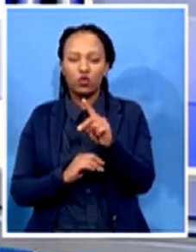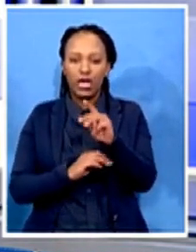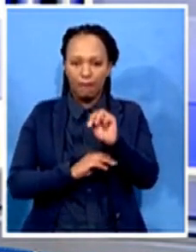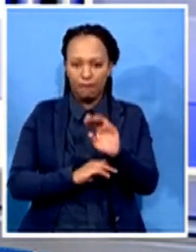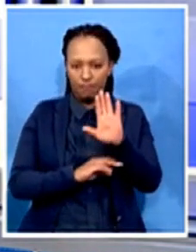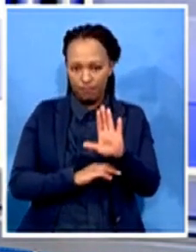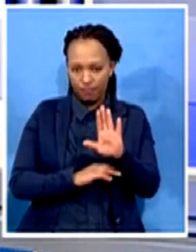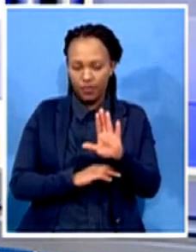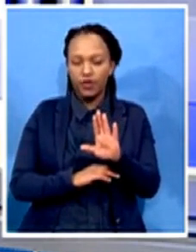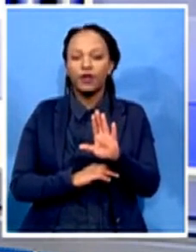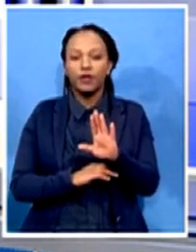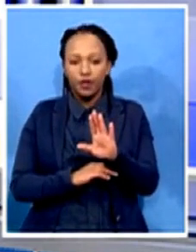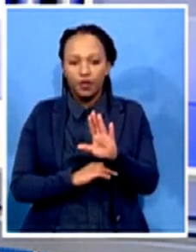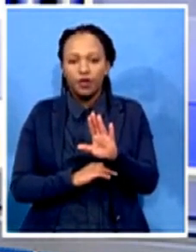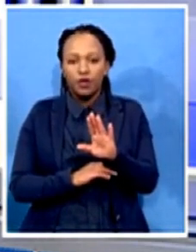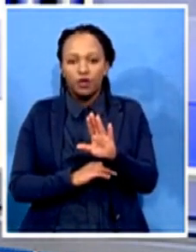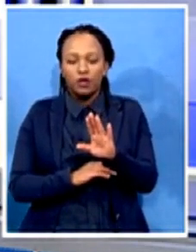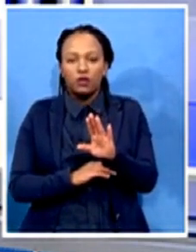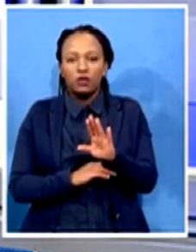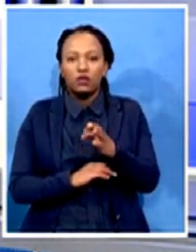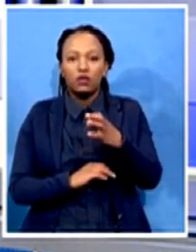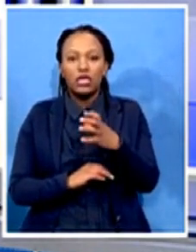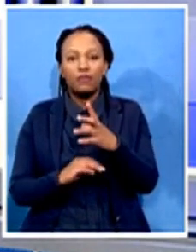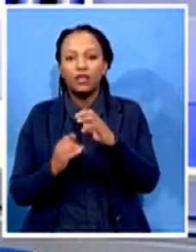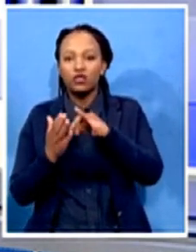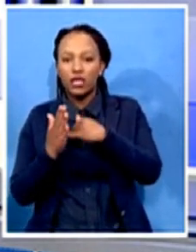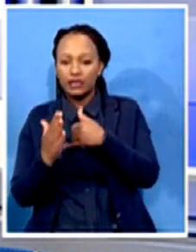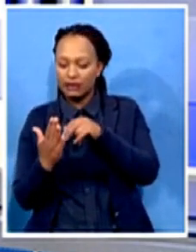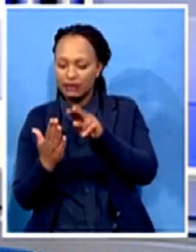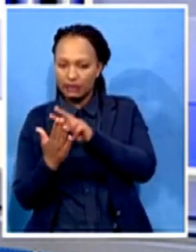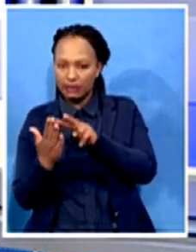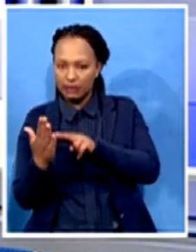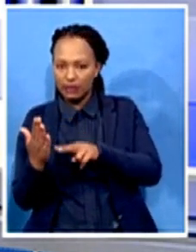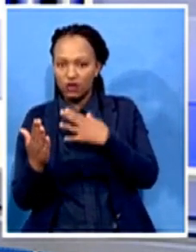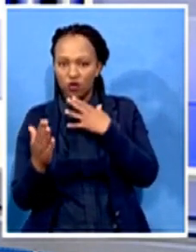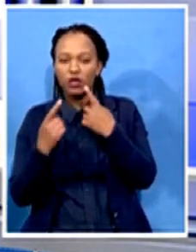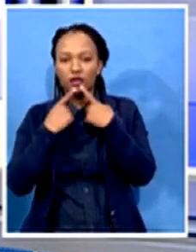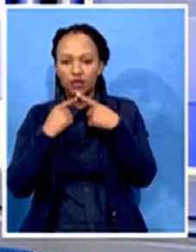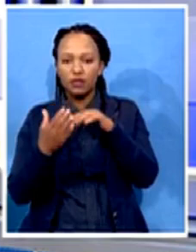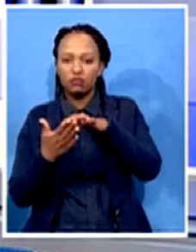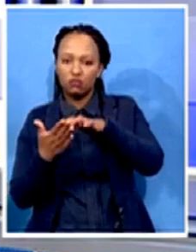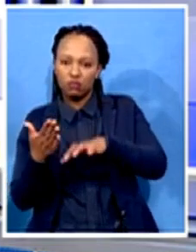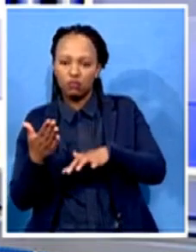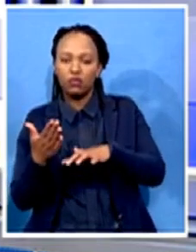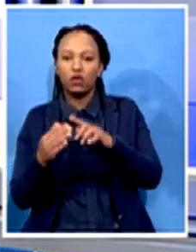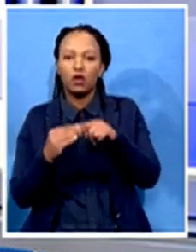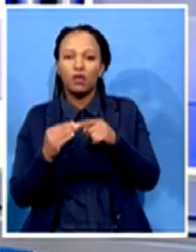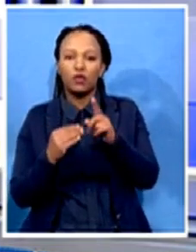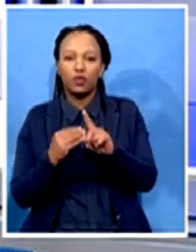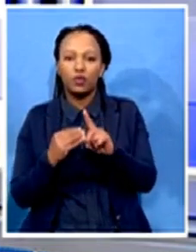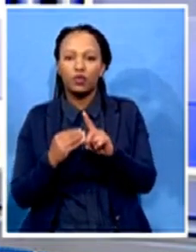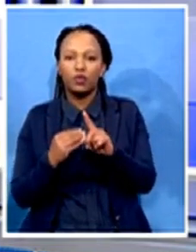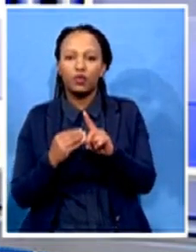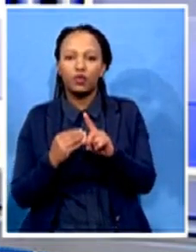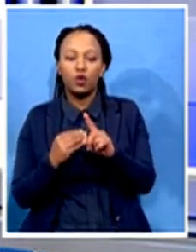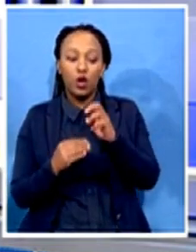Just basically, I was just reading part of what the statement had to say with regards to what the president had to say.